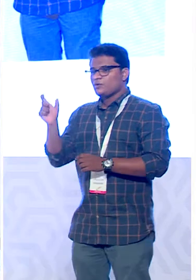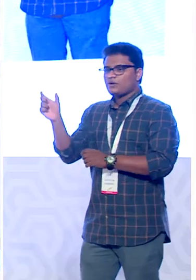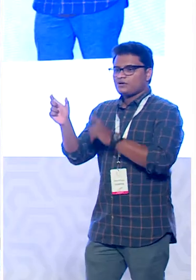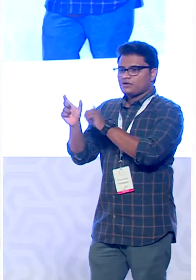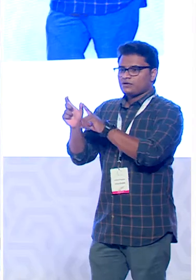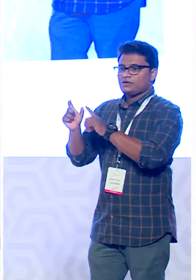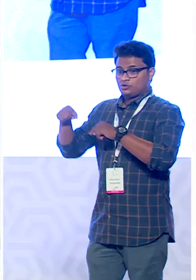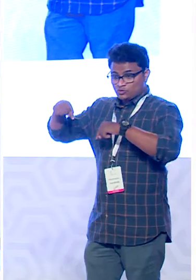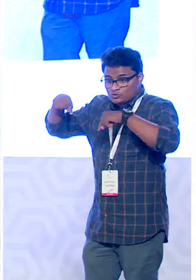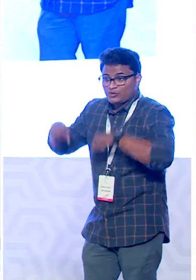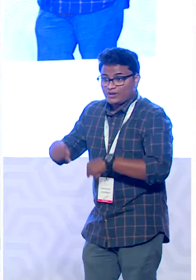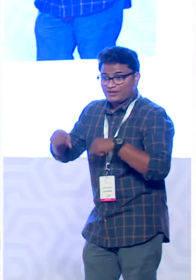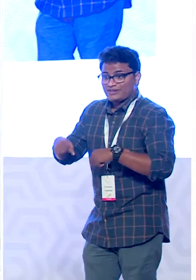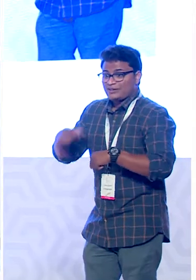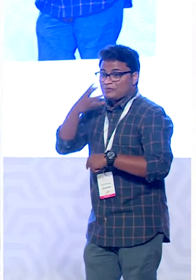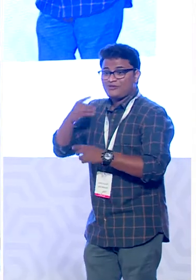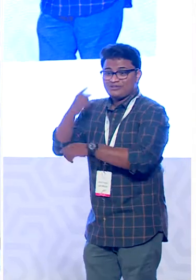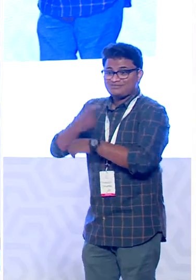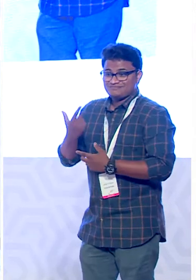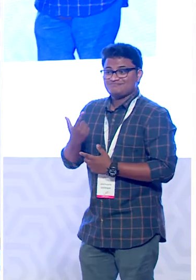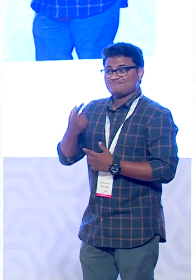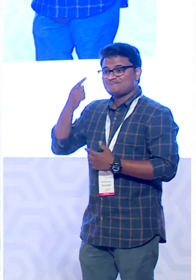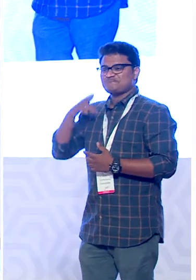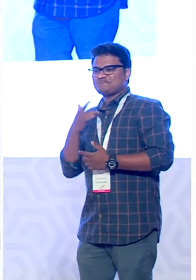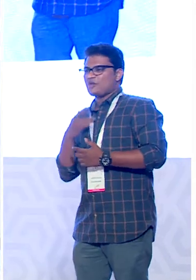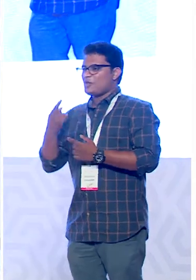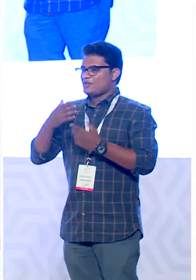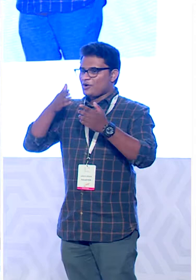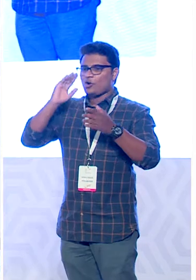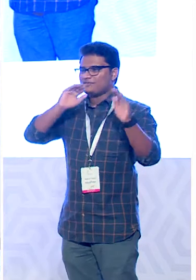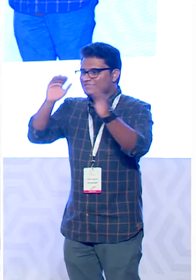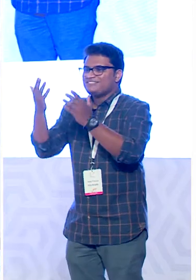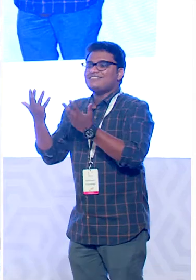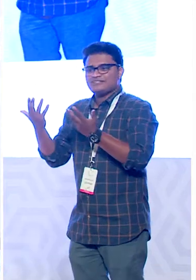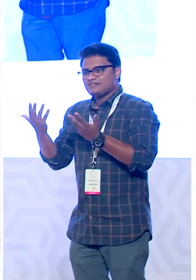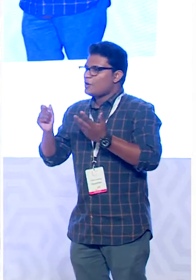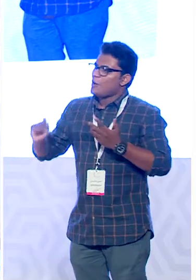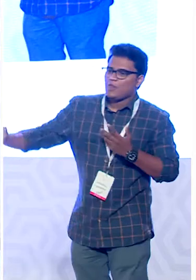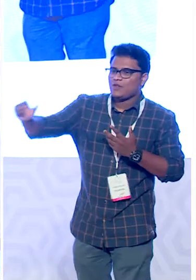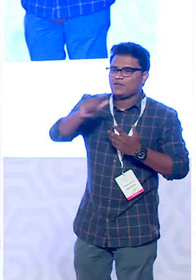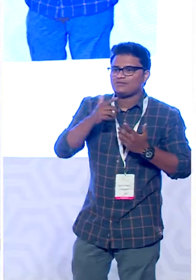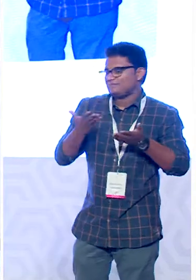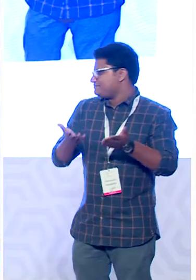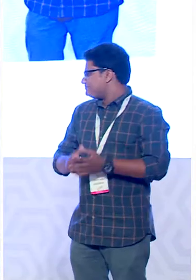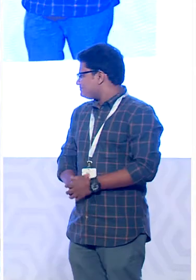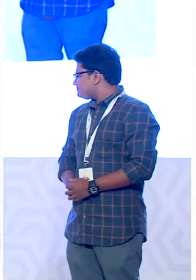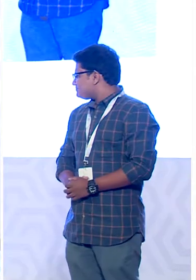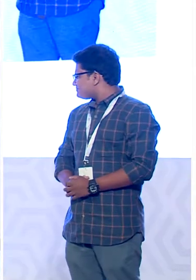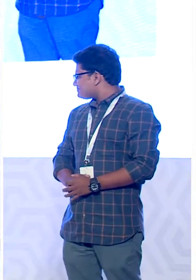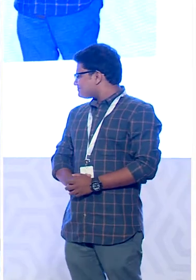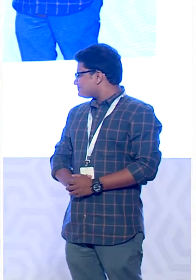I bring the benevolence of all the gods and goddesses to you. May God bless you, all of us. God bless you.